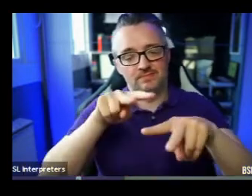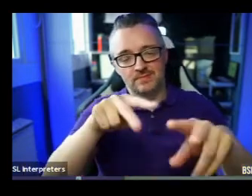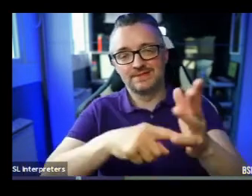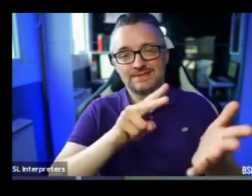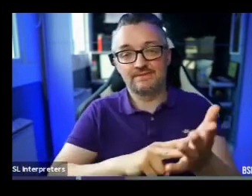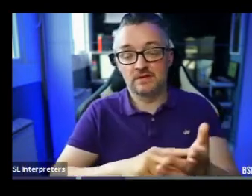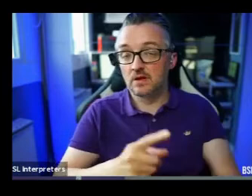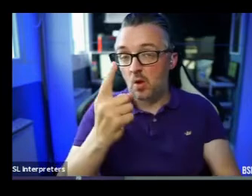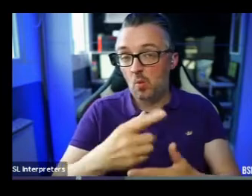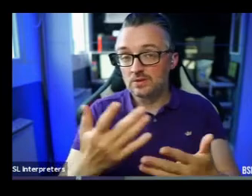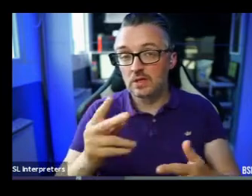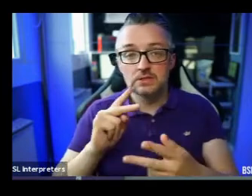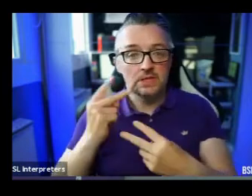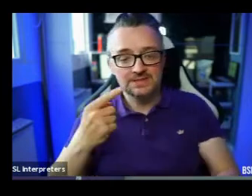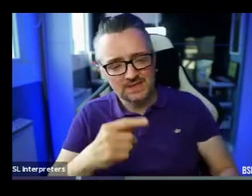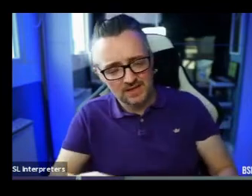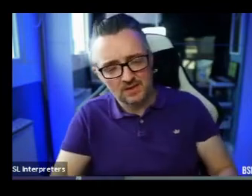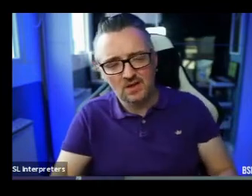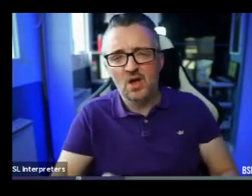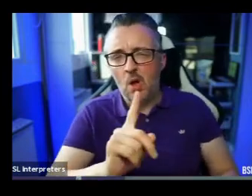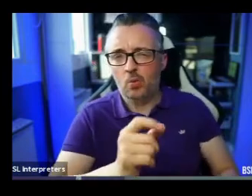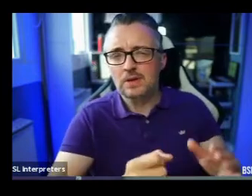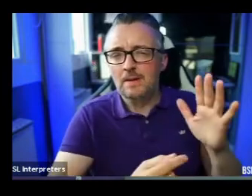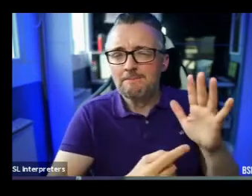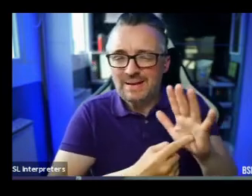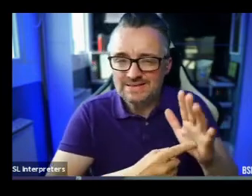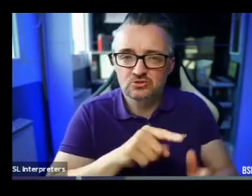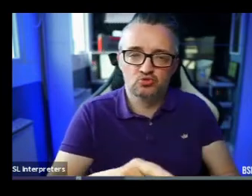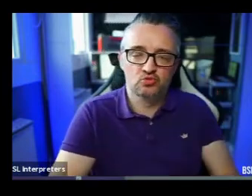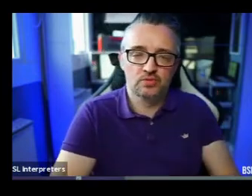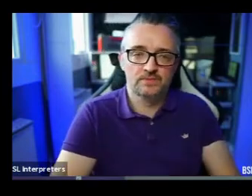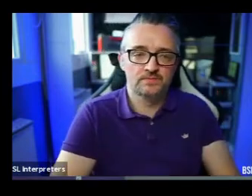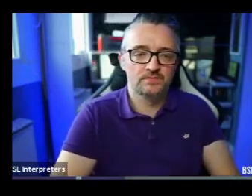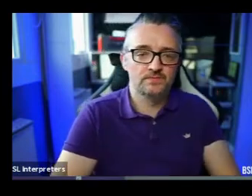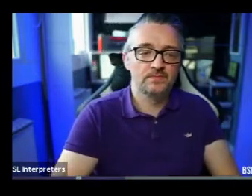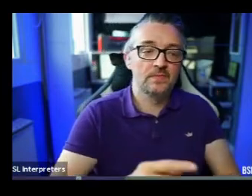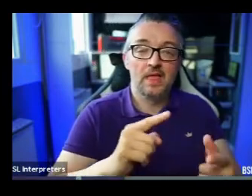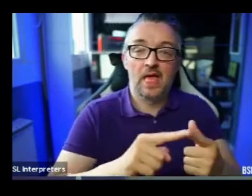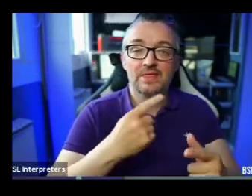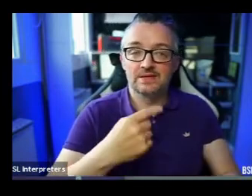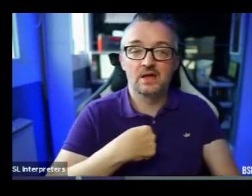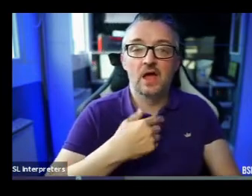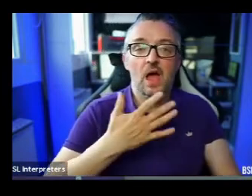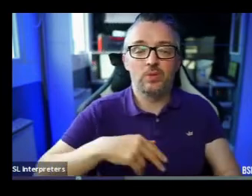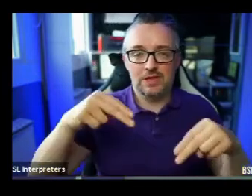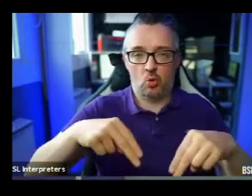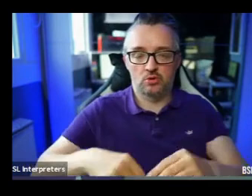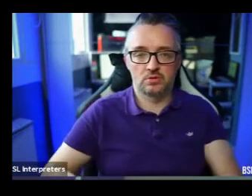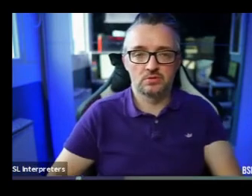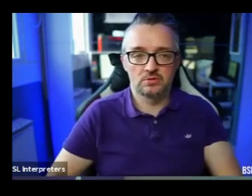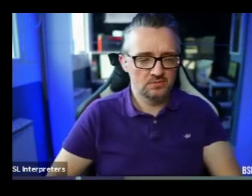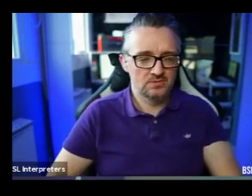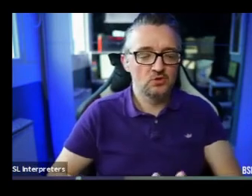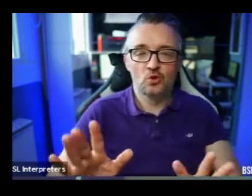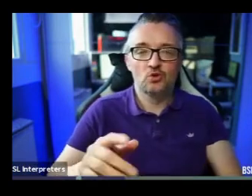and stick her in front of the TV. And one day, one of the nurses said to her, what matters to you? And Ethel said, I want